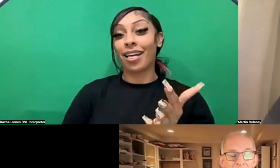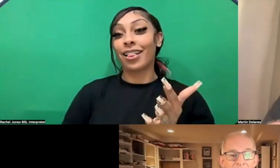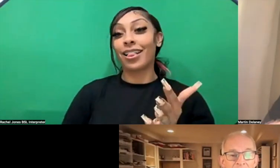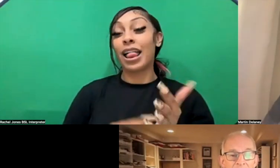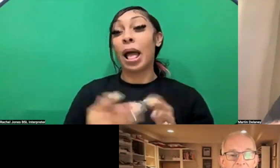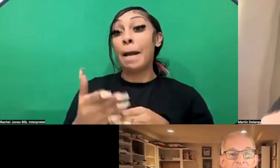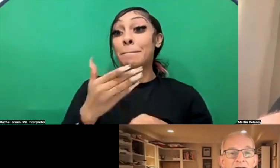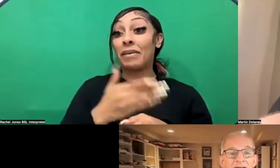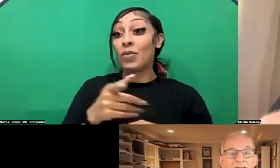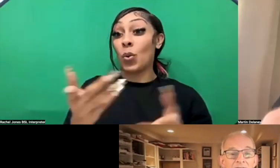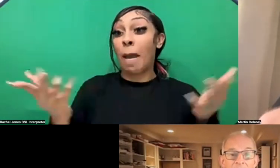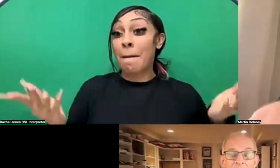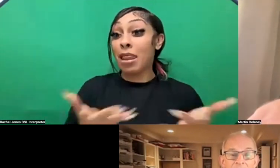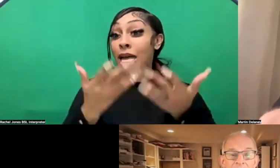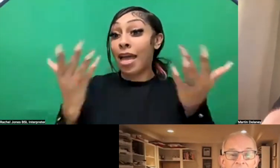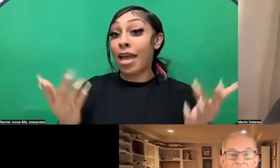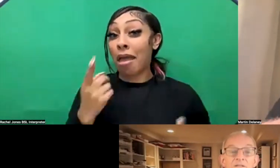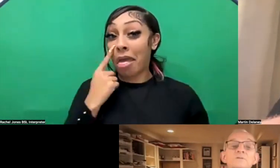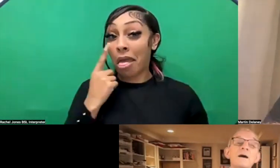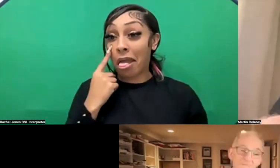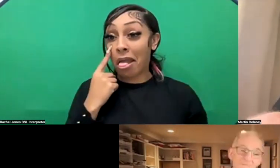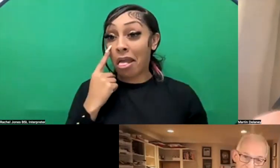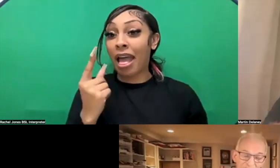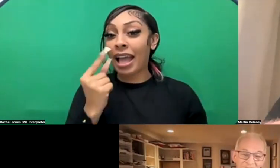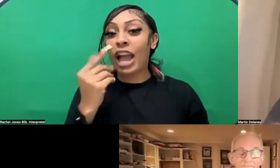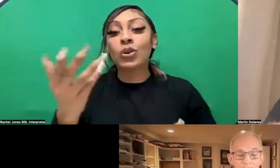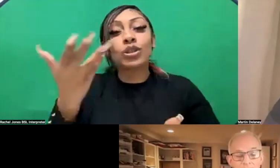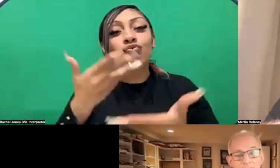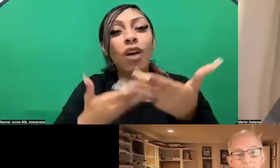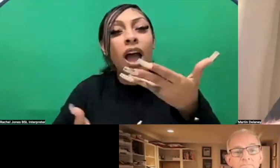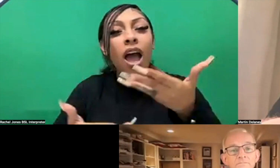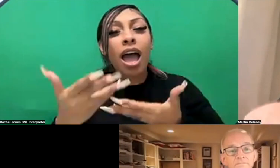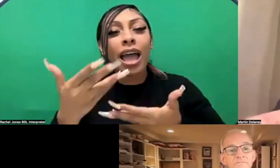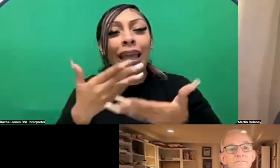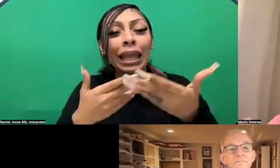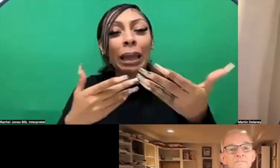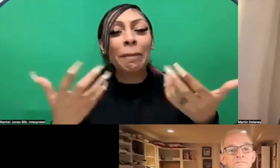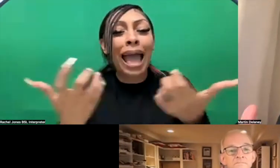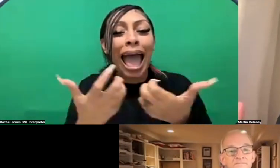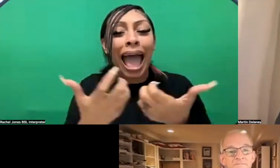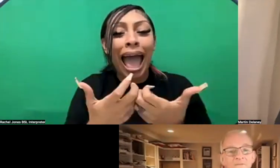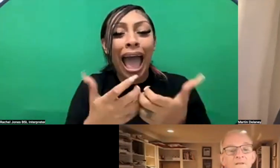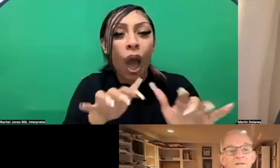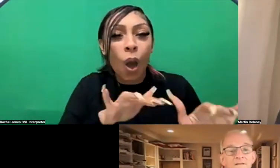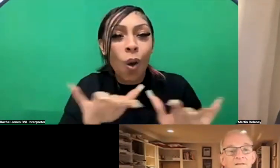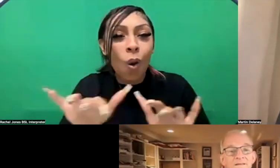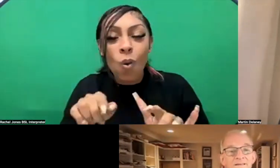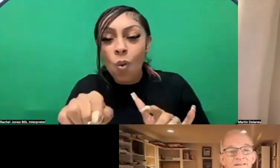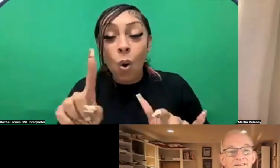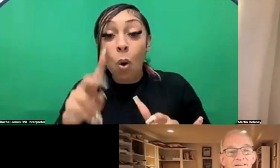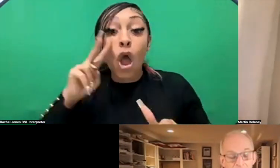Before you play, can you just describe how the LinnStrument, you know, what it's made of and how it